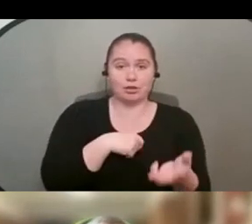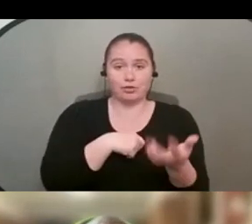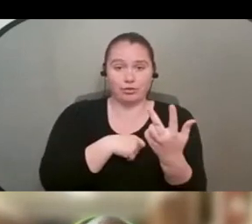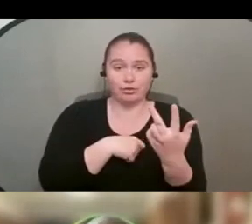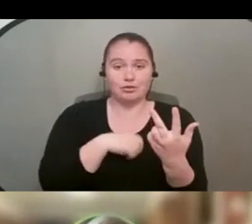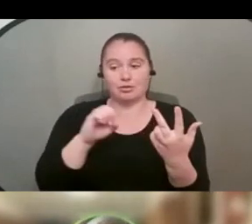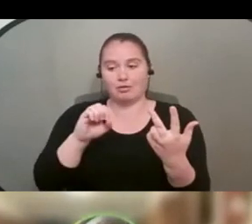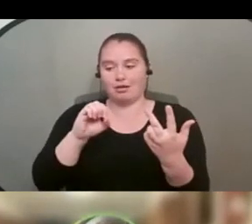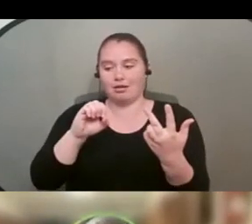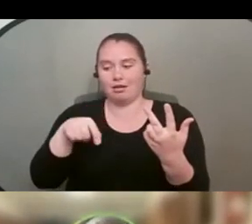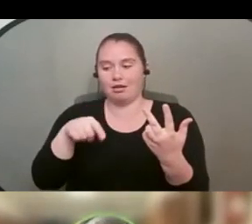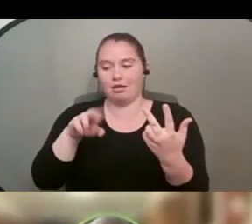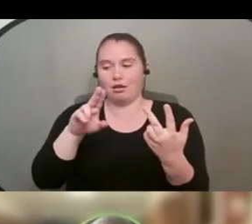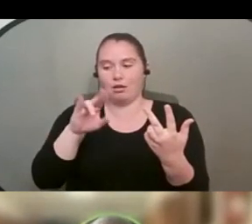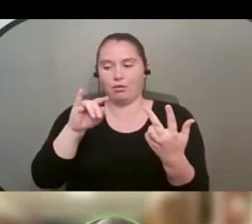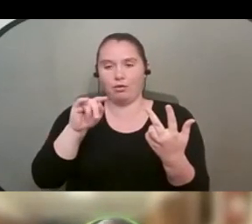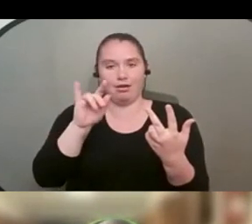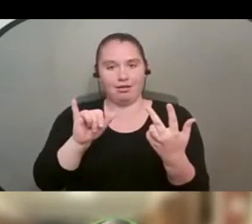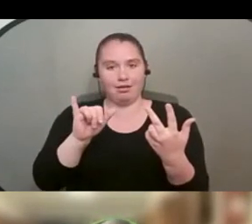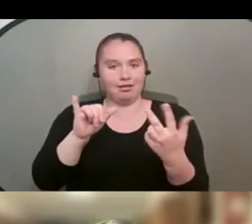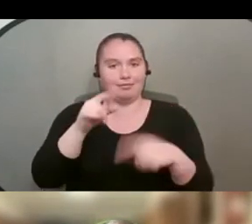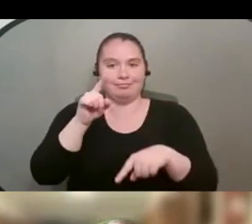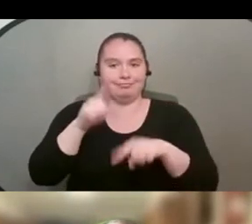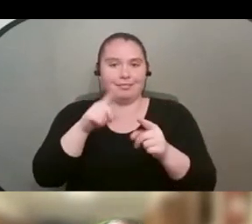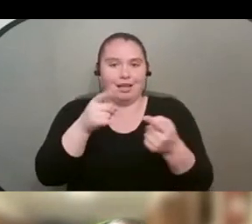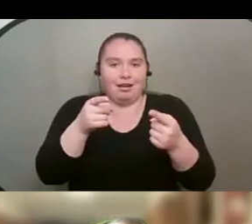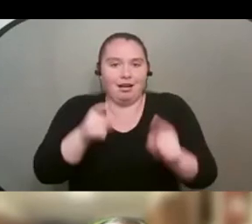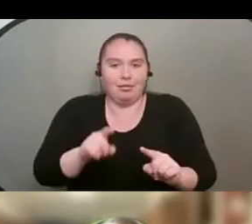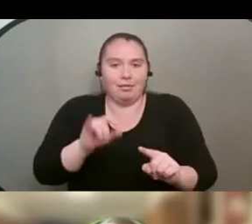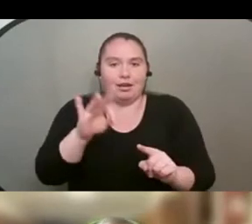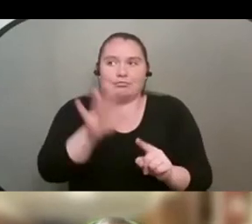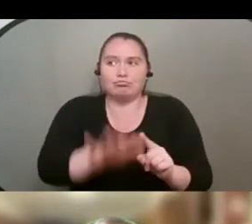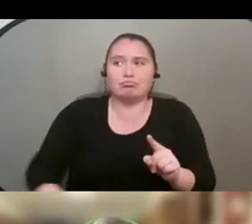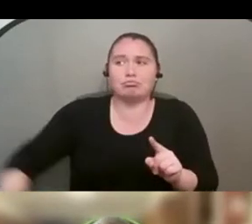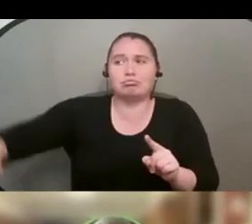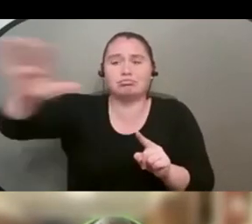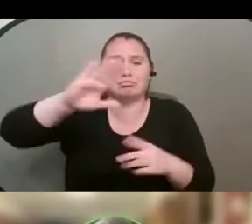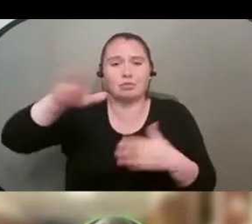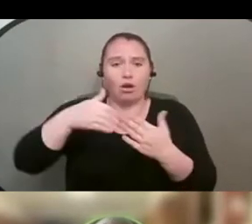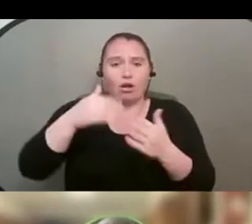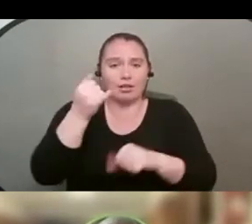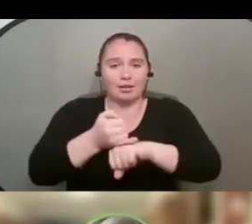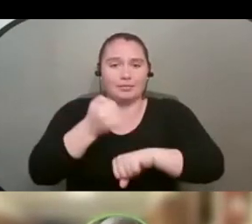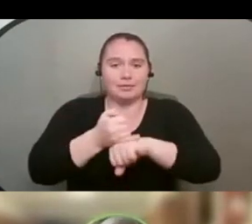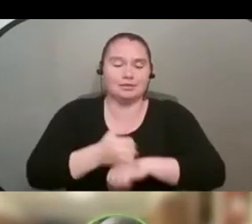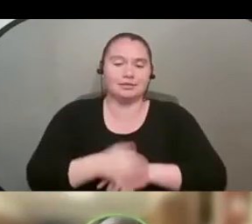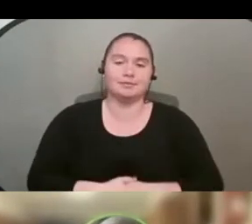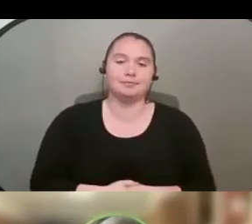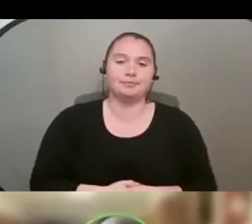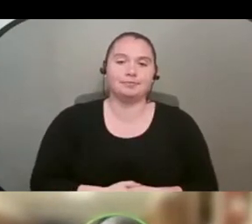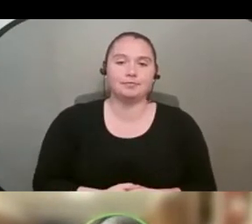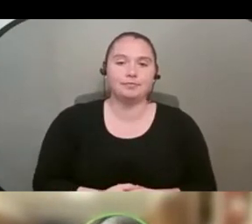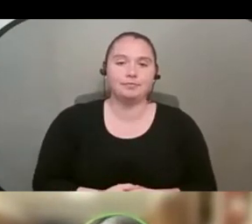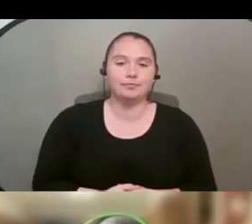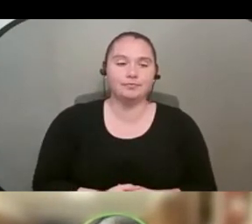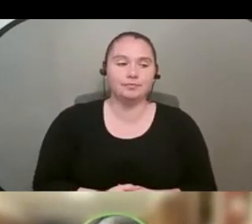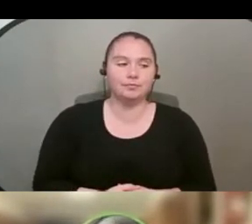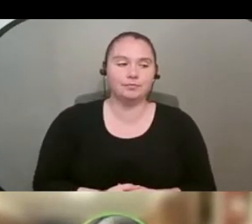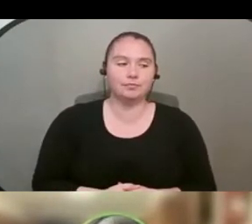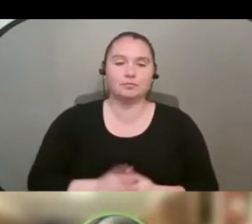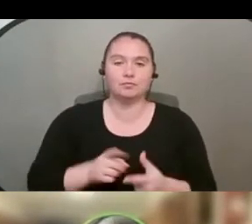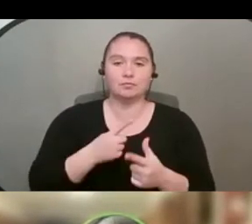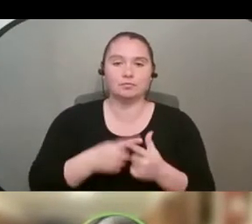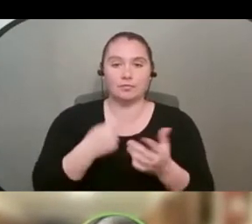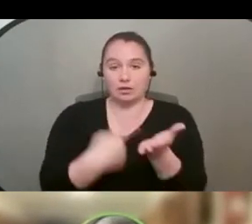happen without the facilities and focus across all campuses. Then as we talked about the